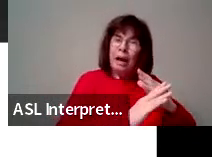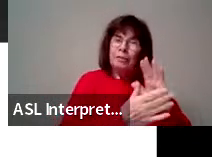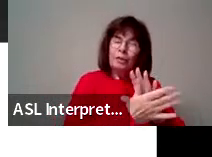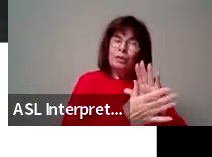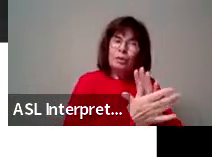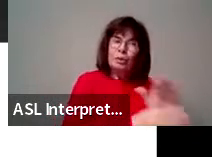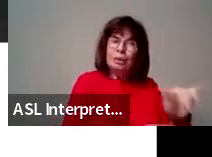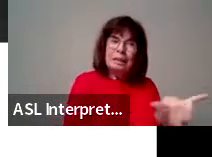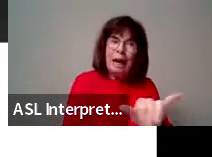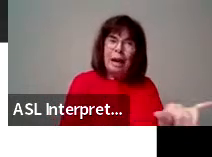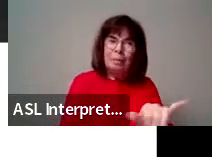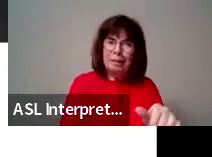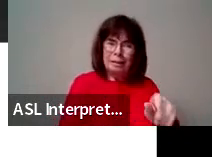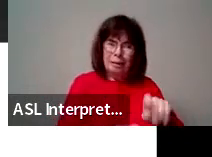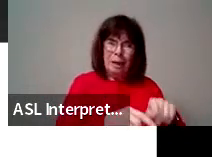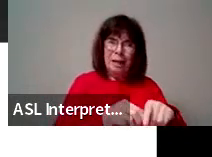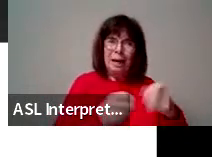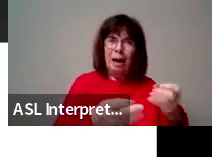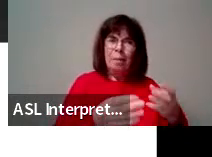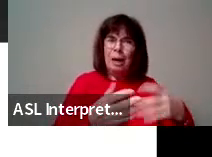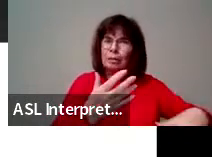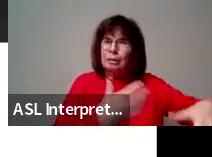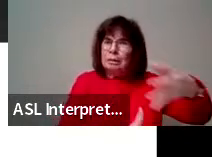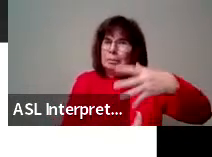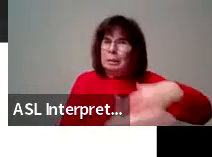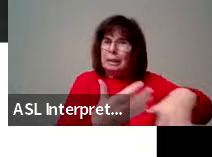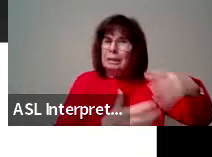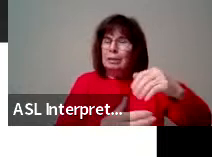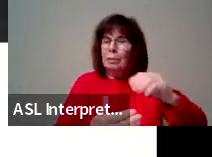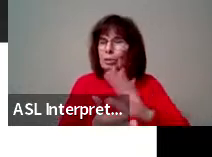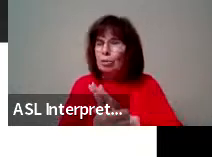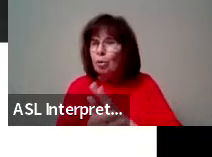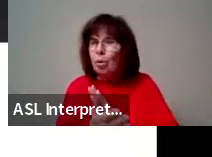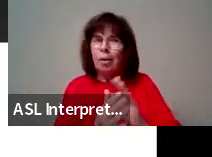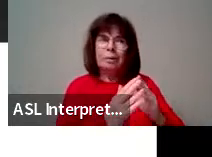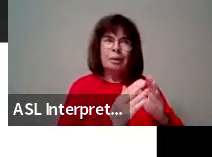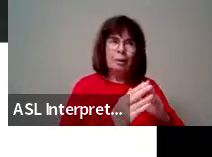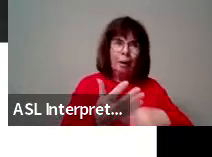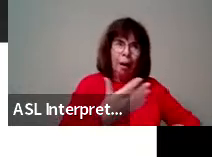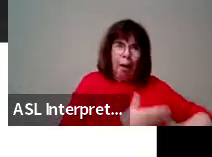there is between the schools and the community and the communities and schools.